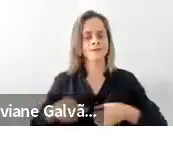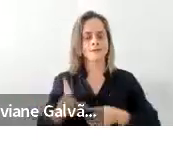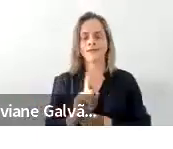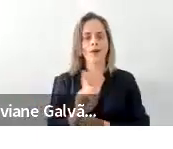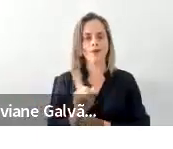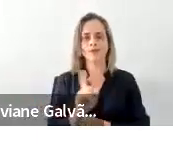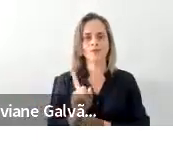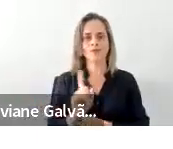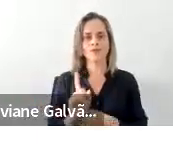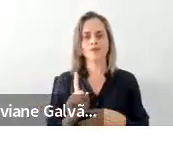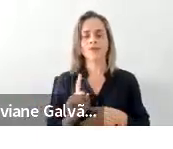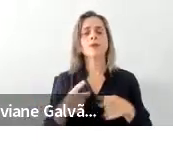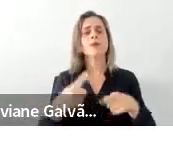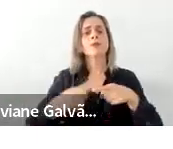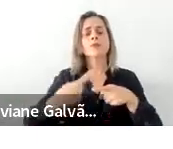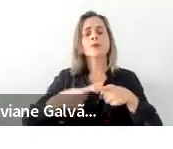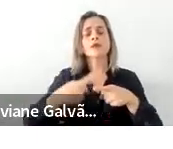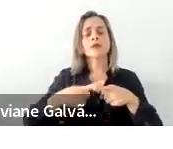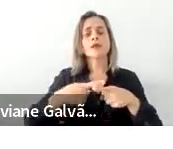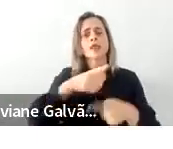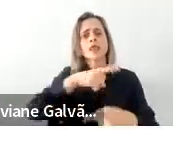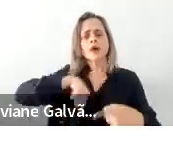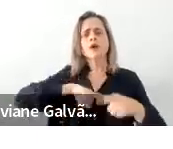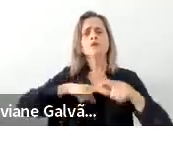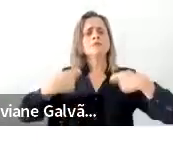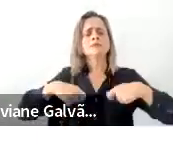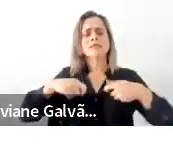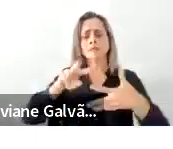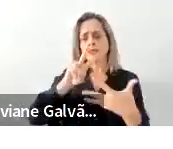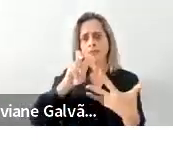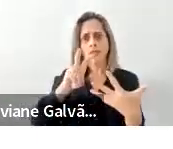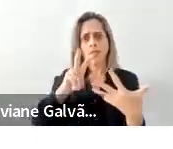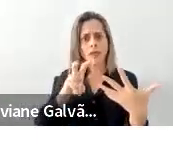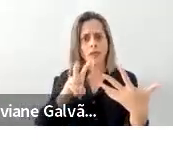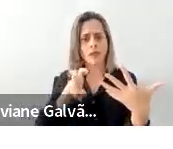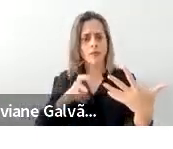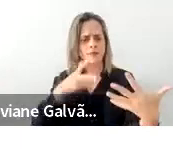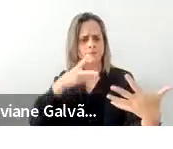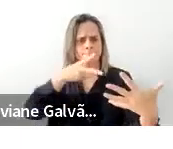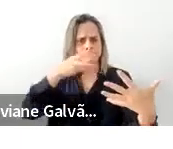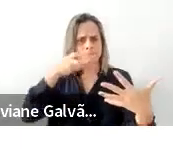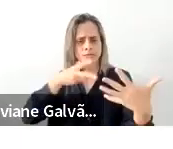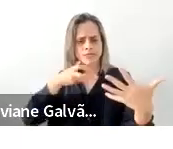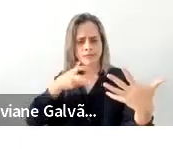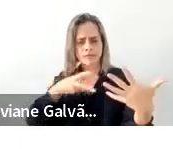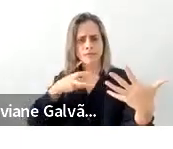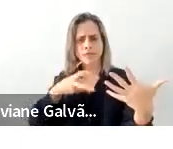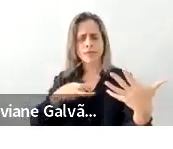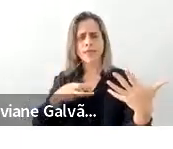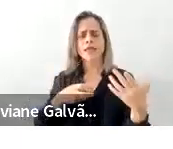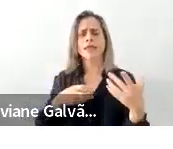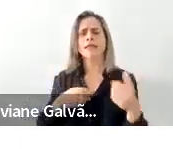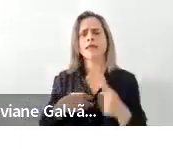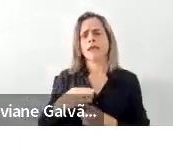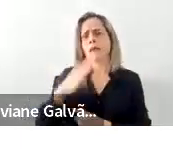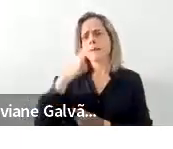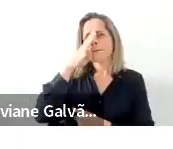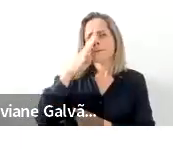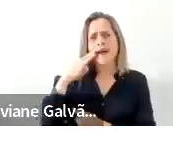on a range of issues. What was Marx himself trying to do? What did he